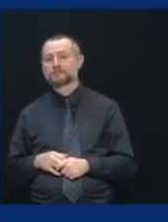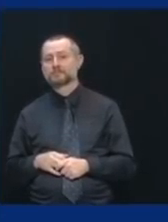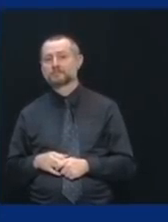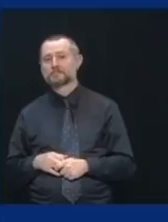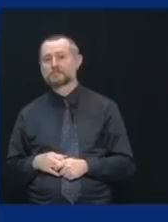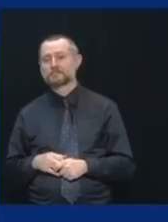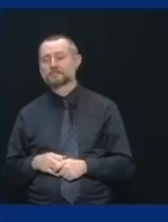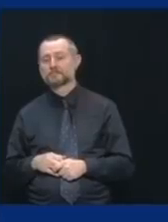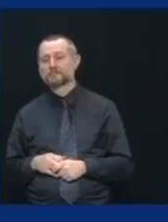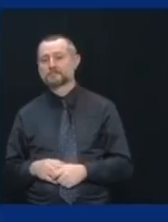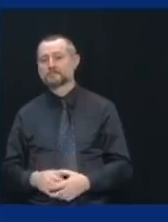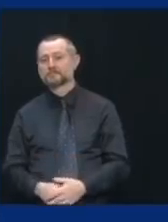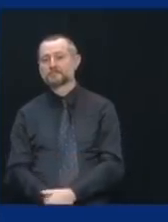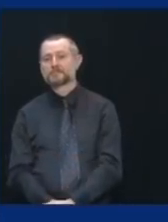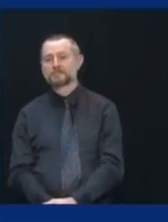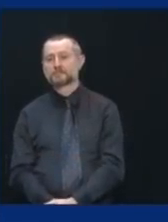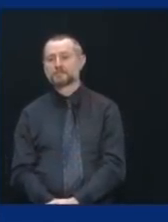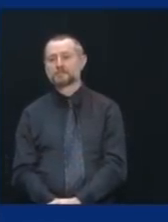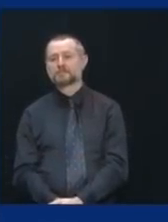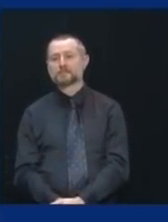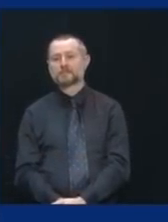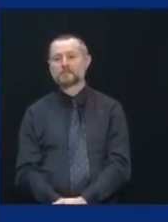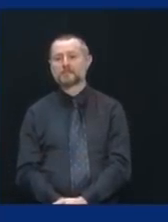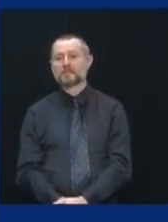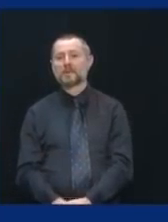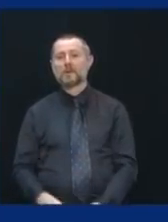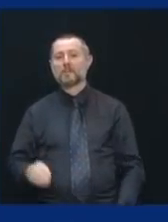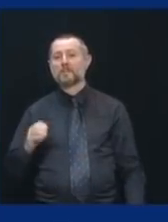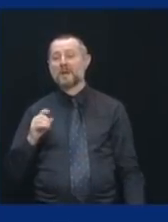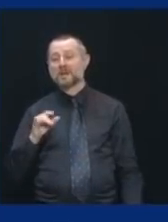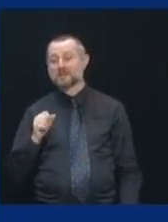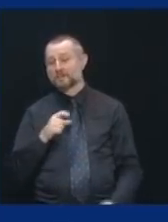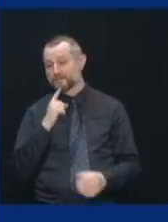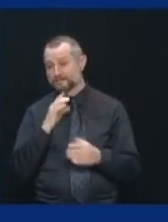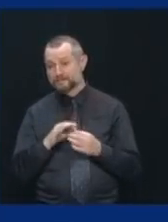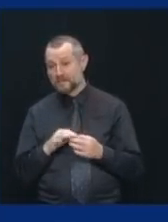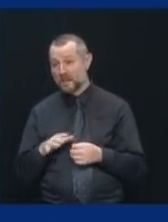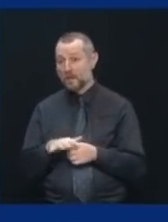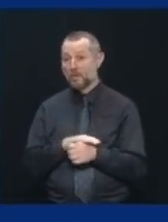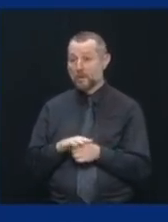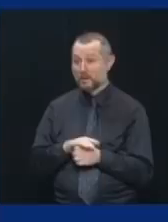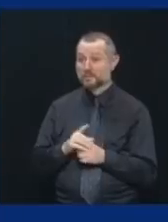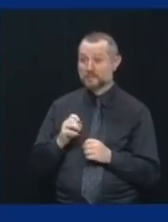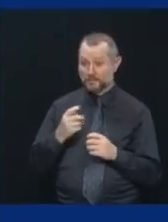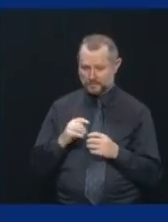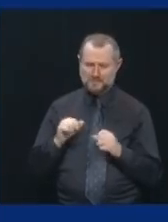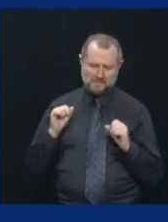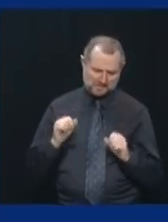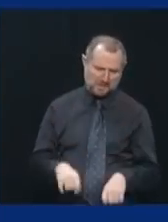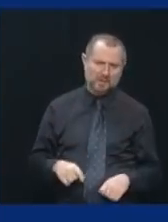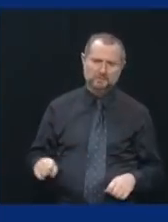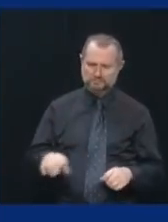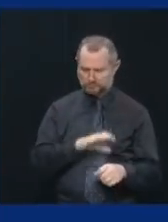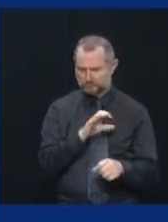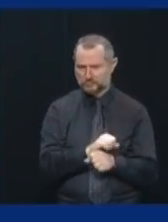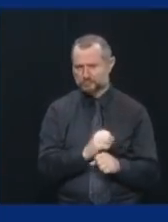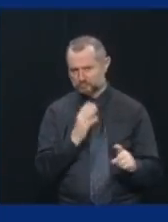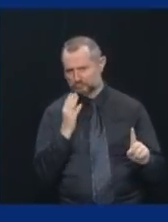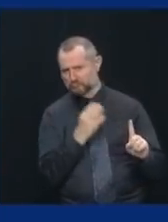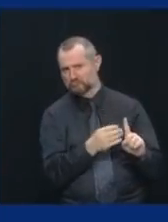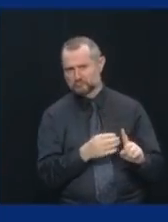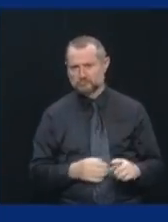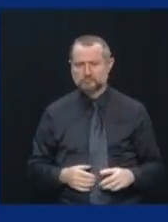Andrew was talking to someone else. Well, in any event, the local health departments are also going to be doing this. As the governor said, we're taking